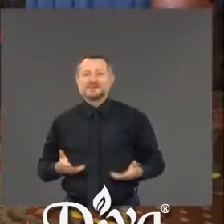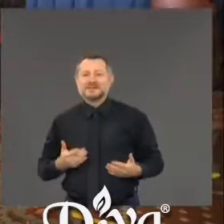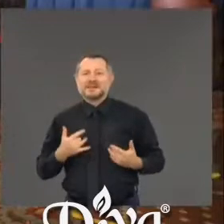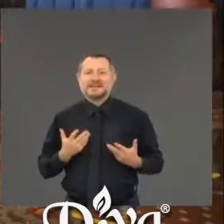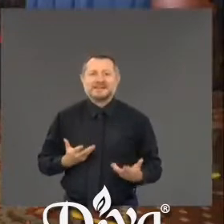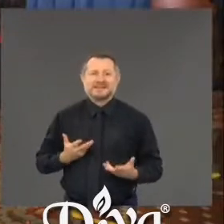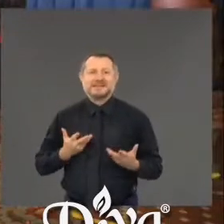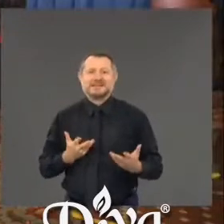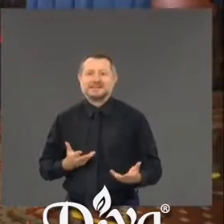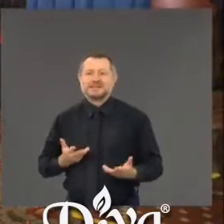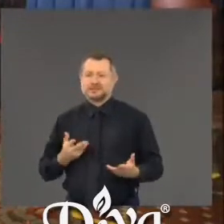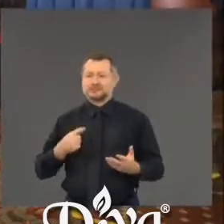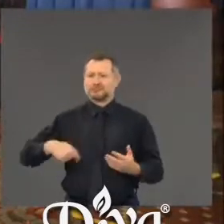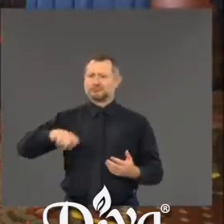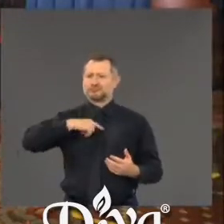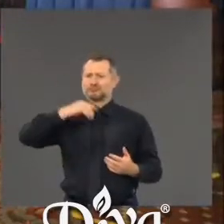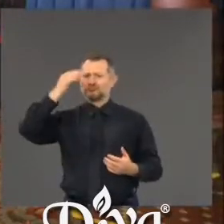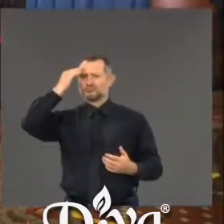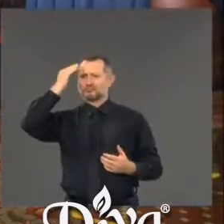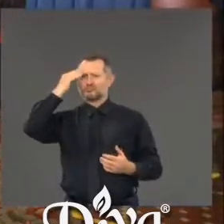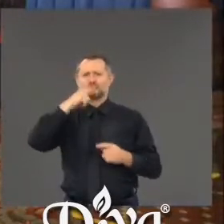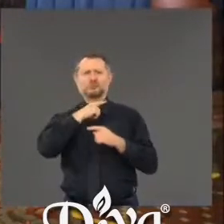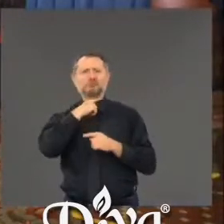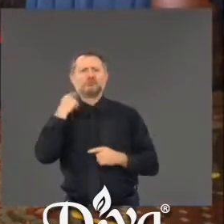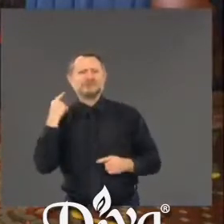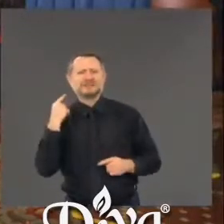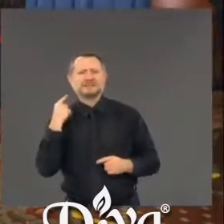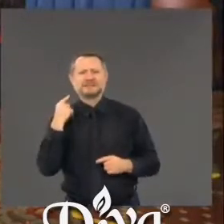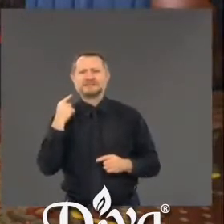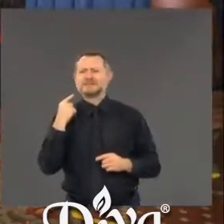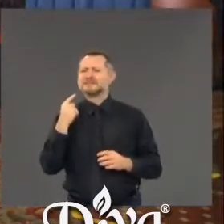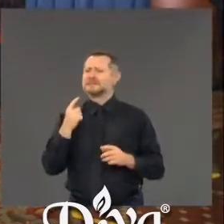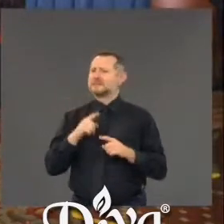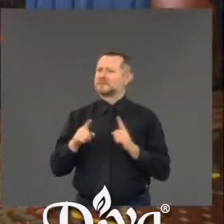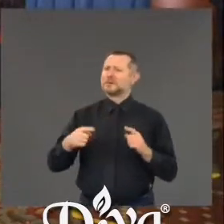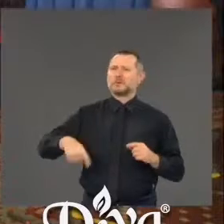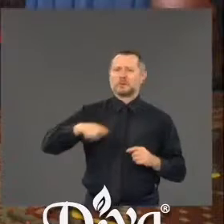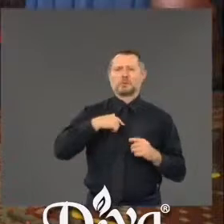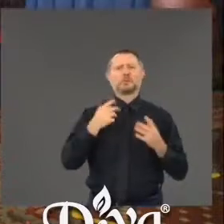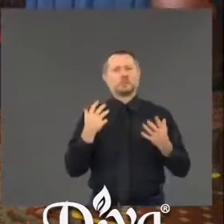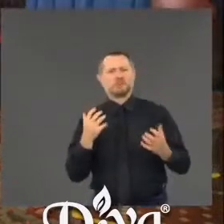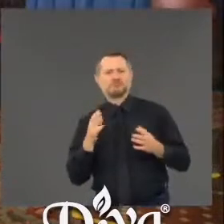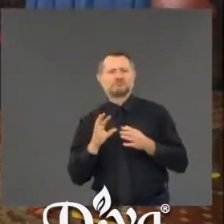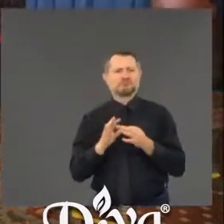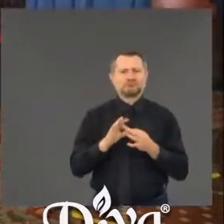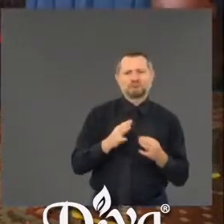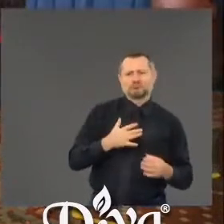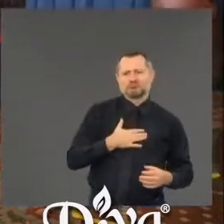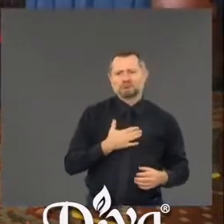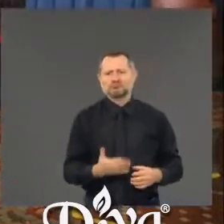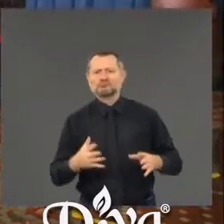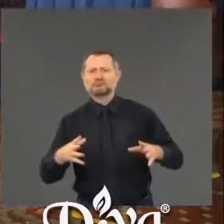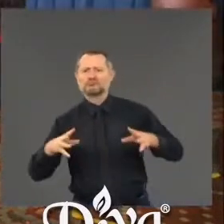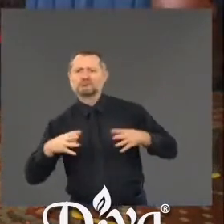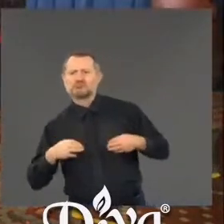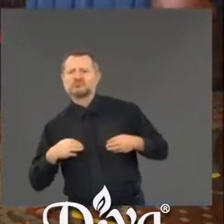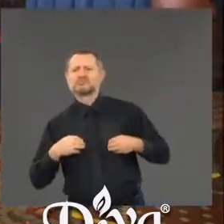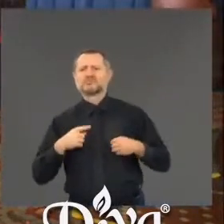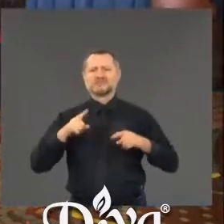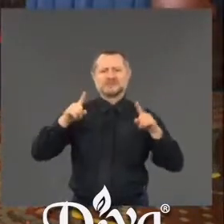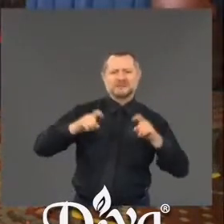and all of the people I've interviewed have told me that they're willing to do tests testing, wear PPE in order to